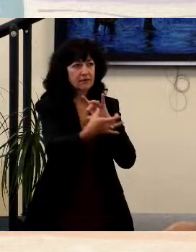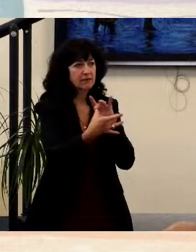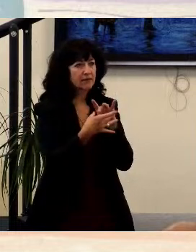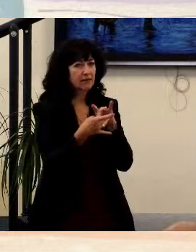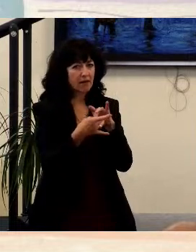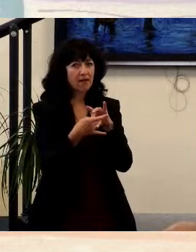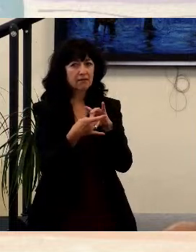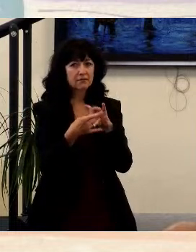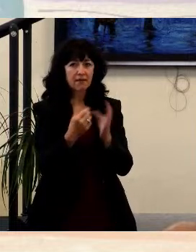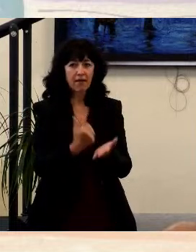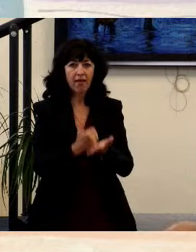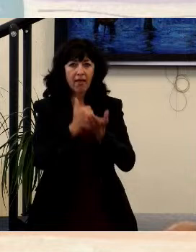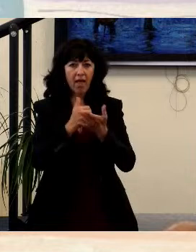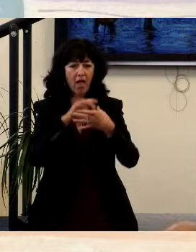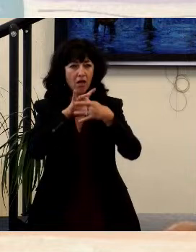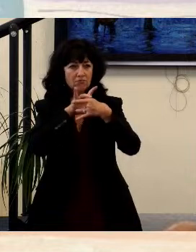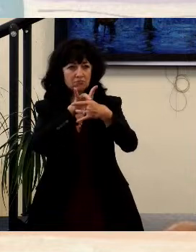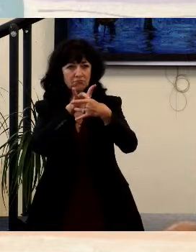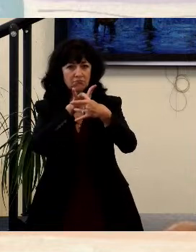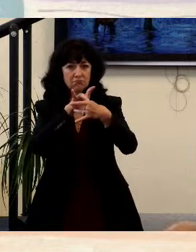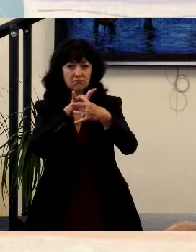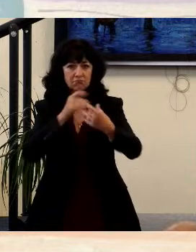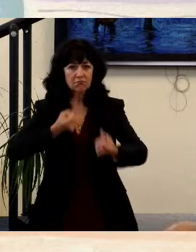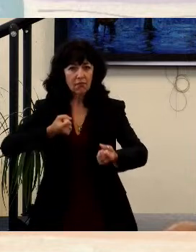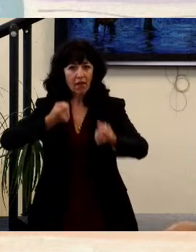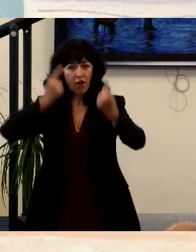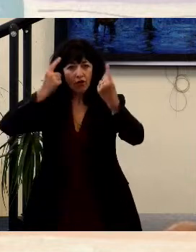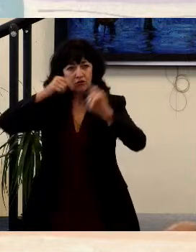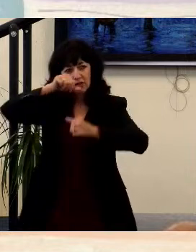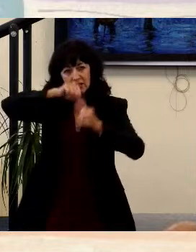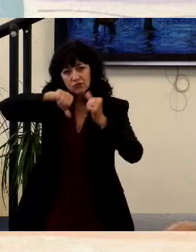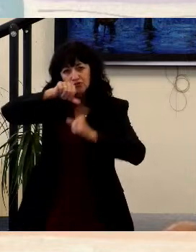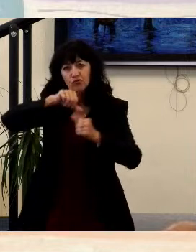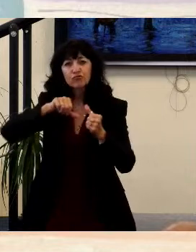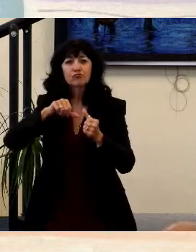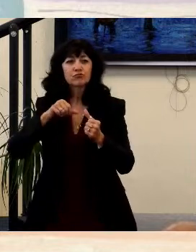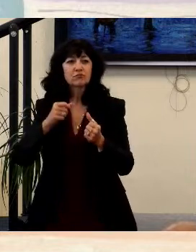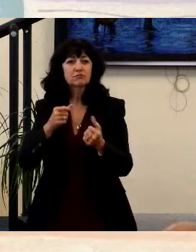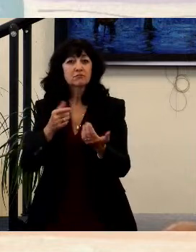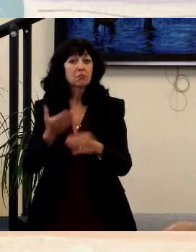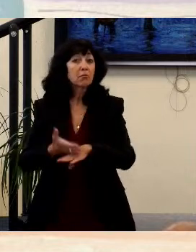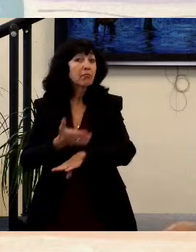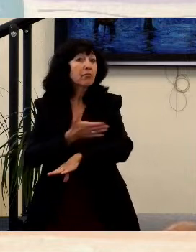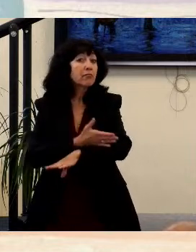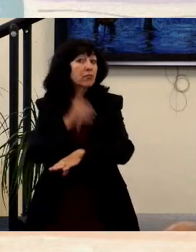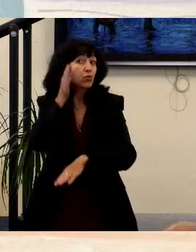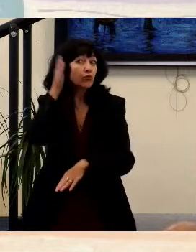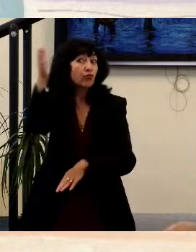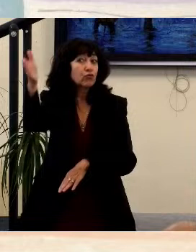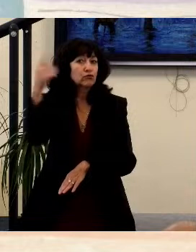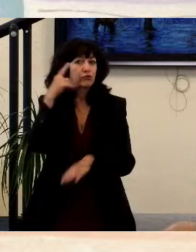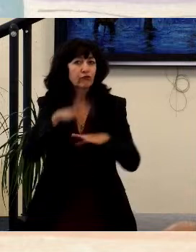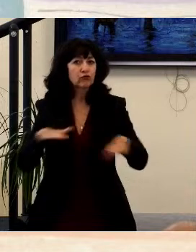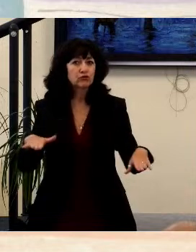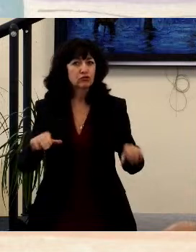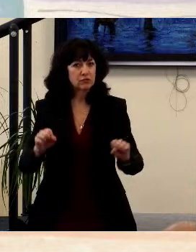another's stories and experiences and inspire us to build a better future for all children.